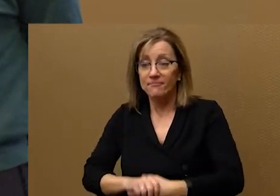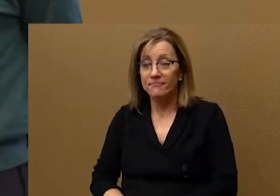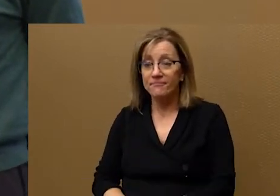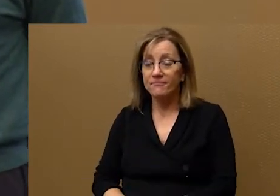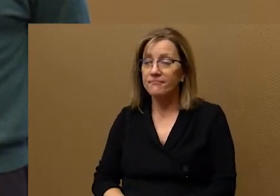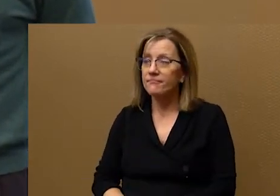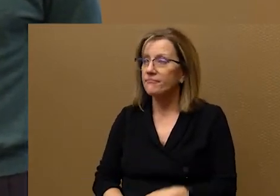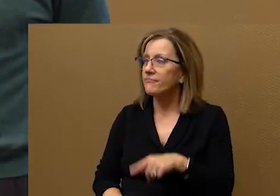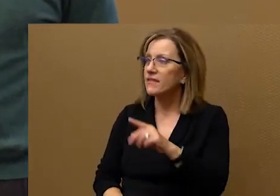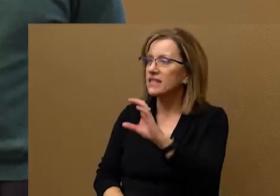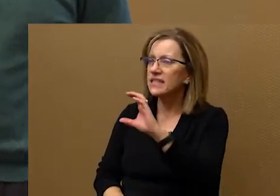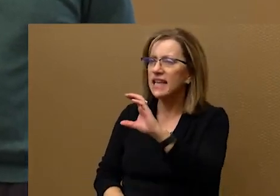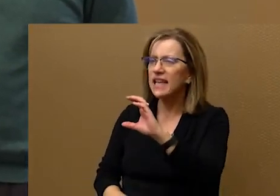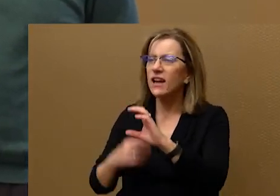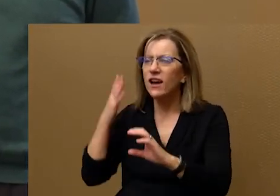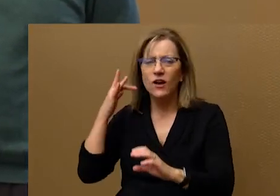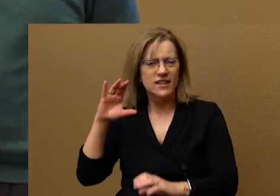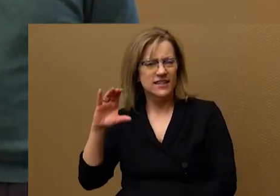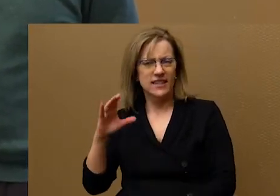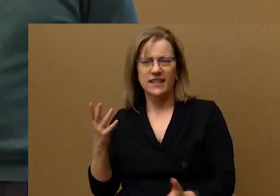C, why C?